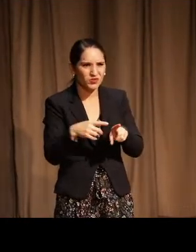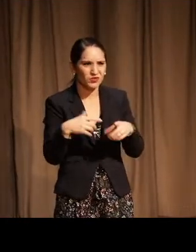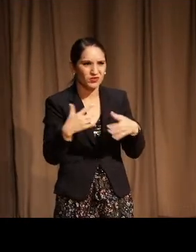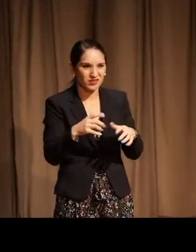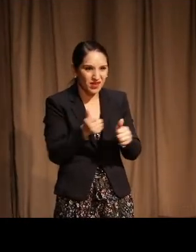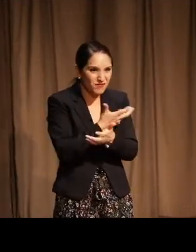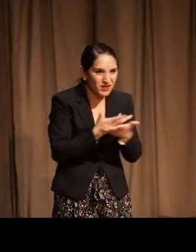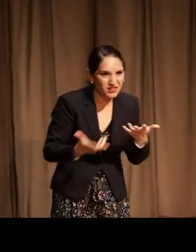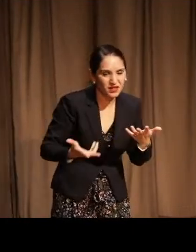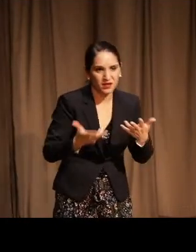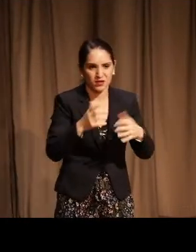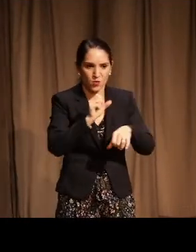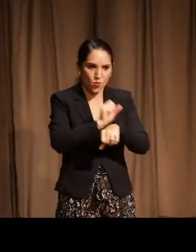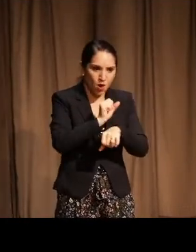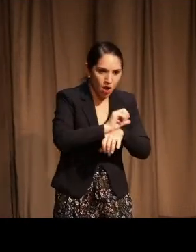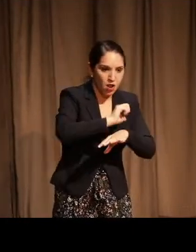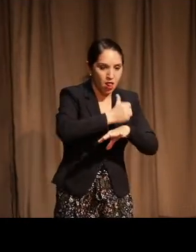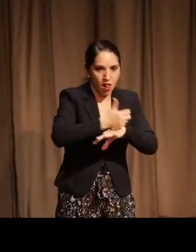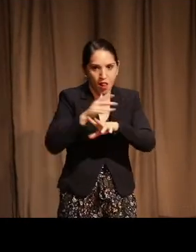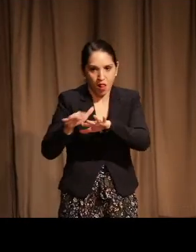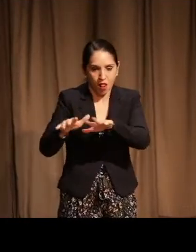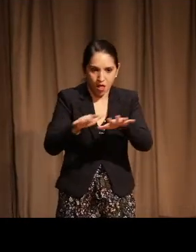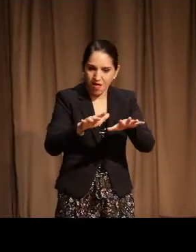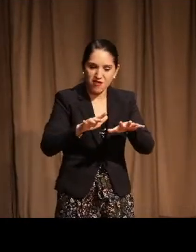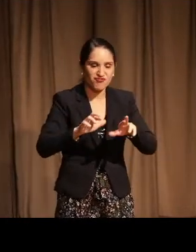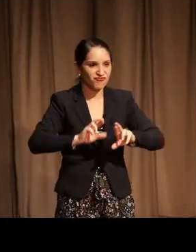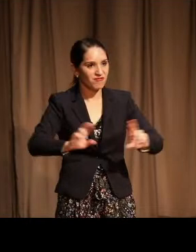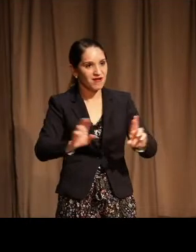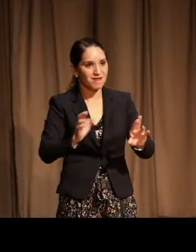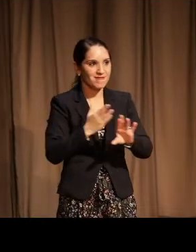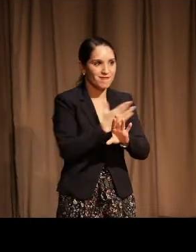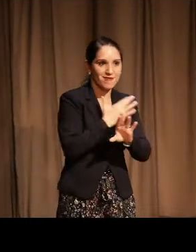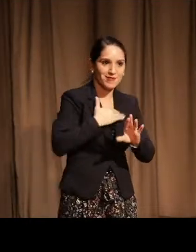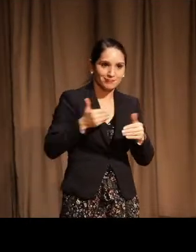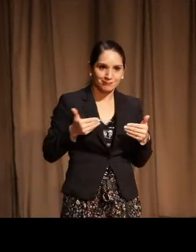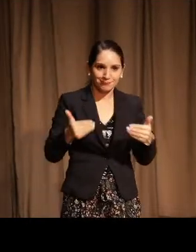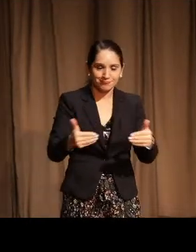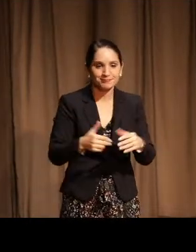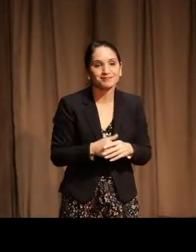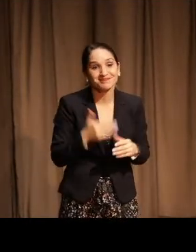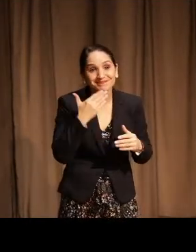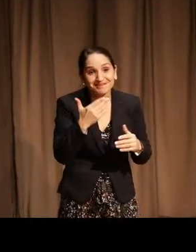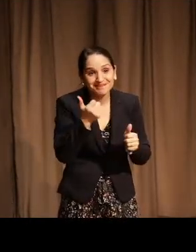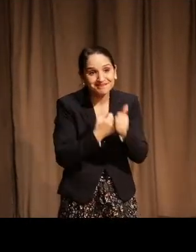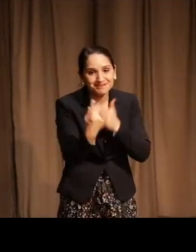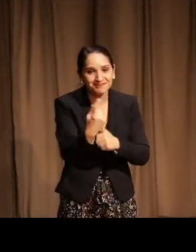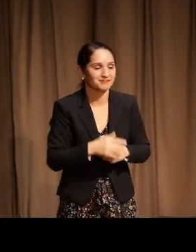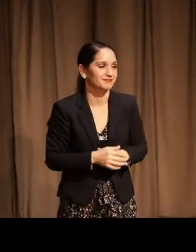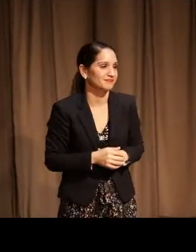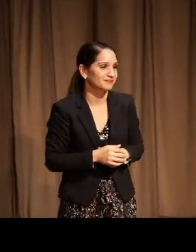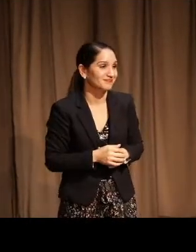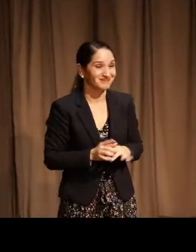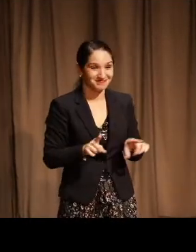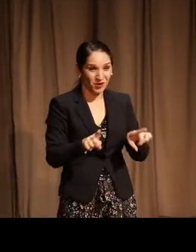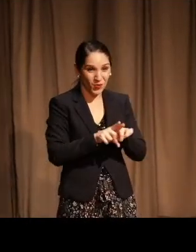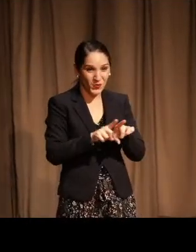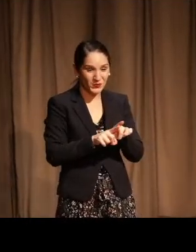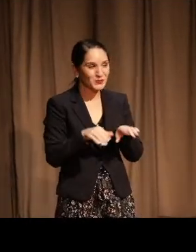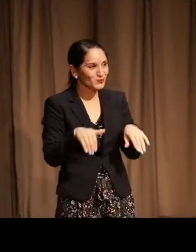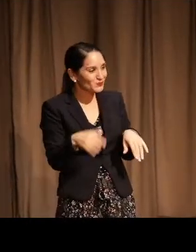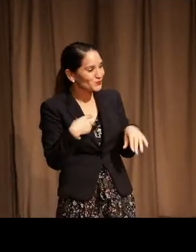and every logistics. So thanks, everyone. Now, to talk a little bit